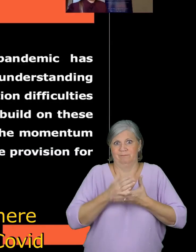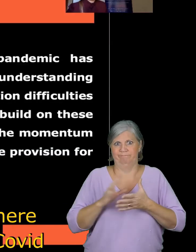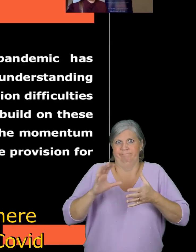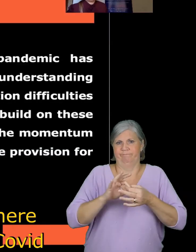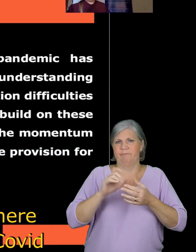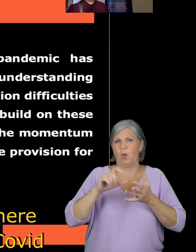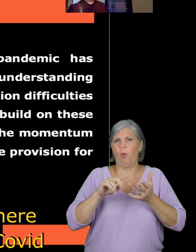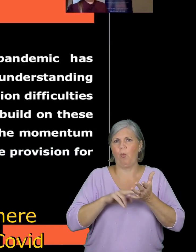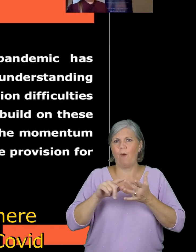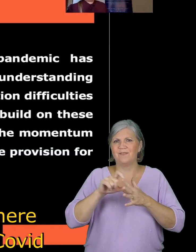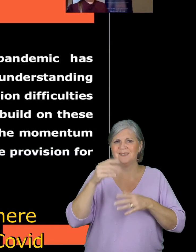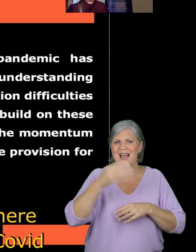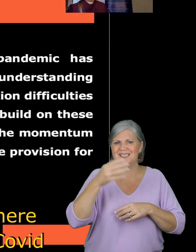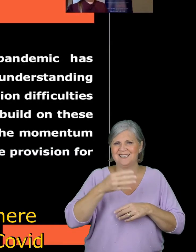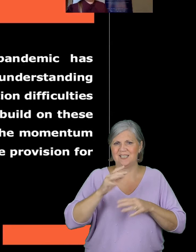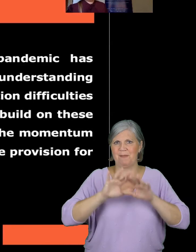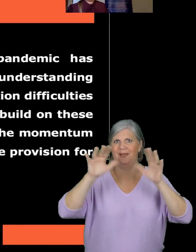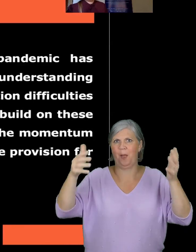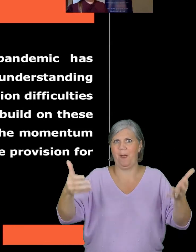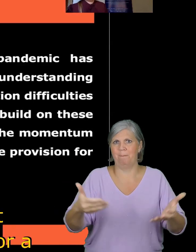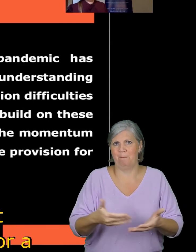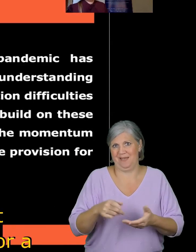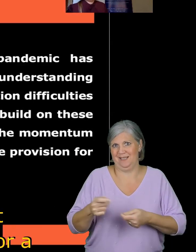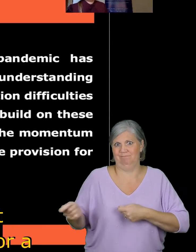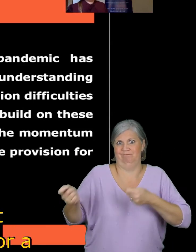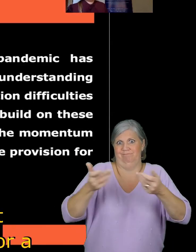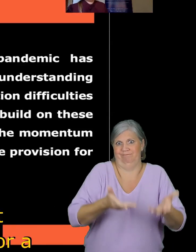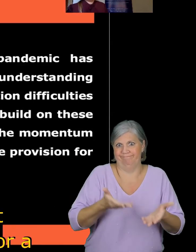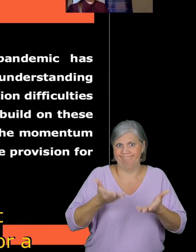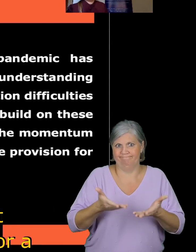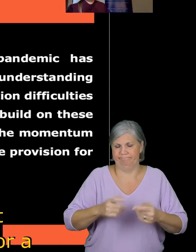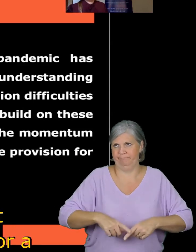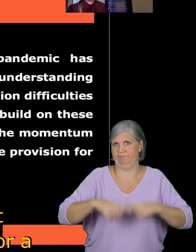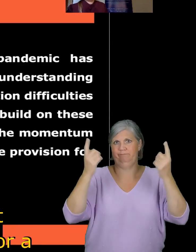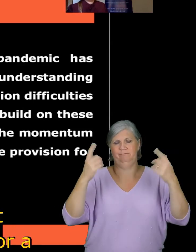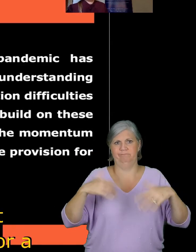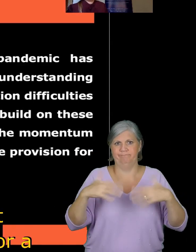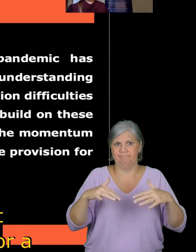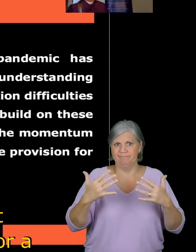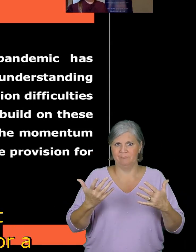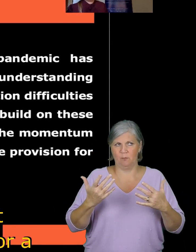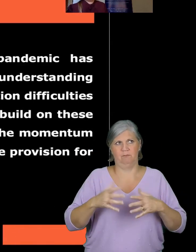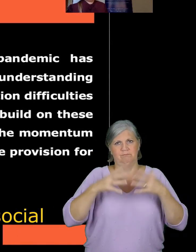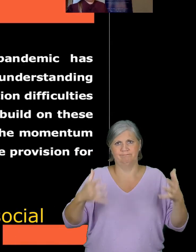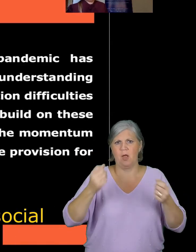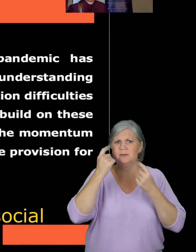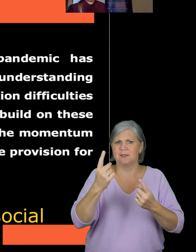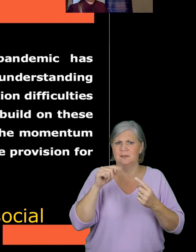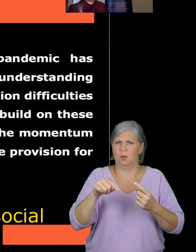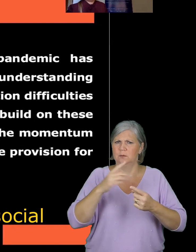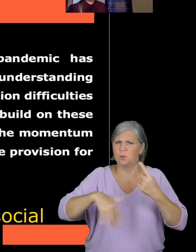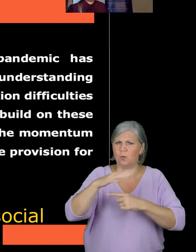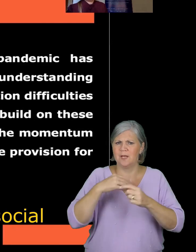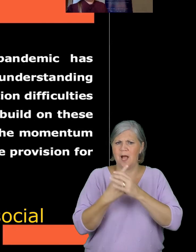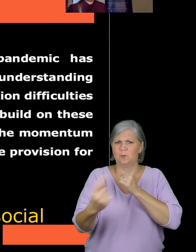In terms of summing up, there can be no doubt that COVID-19 pandemic has brought with it a unique chance for a greater